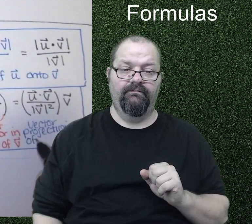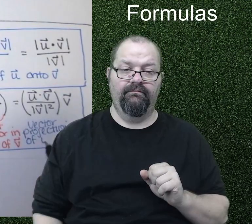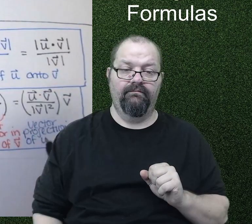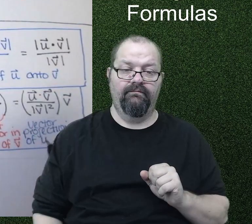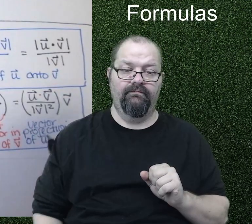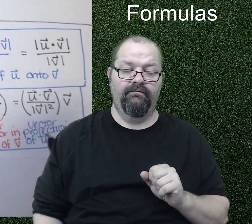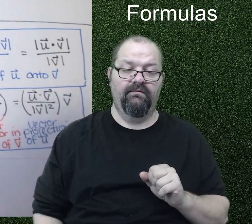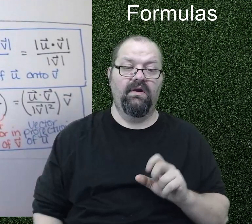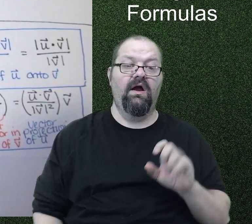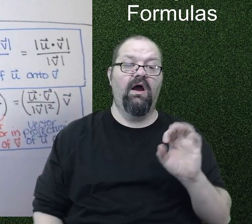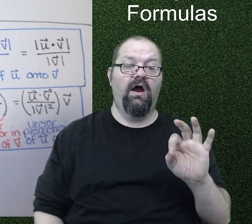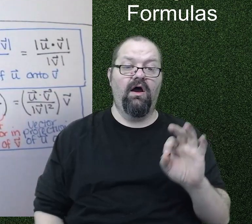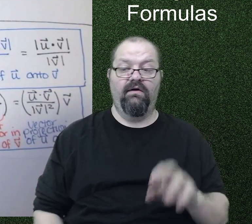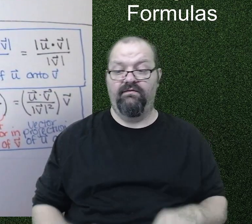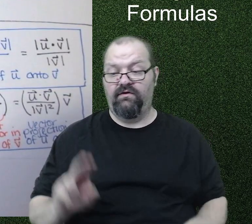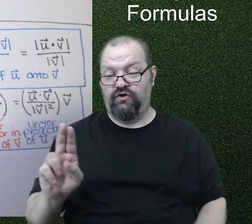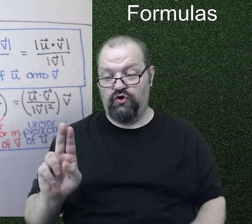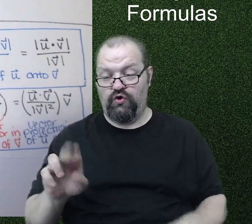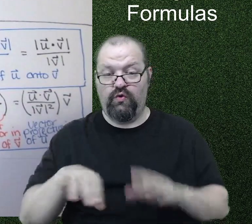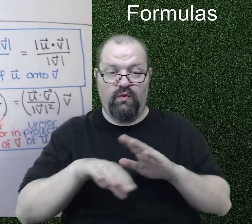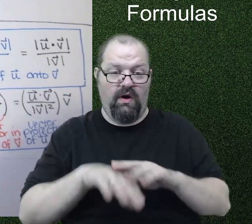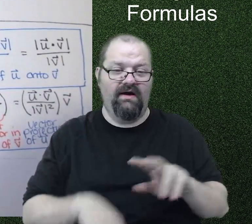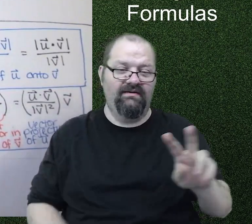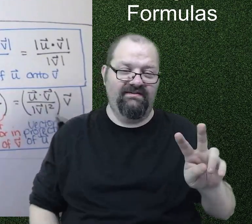Of u onto v.